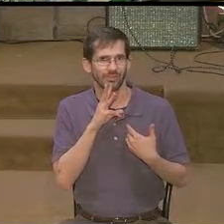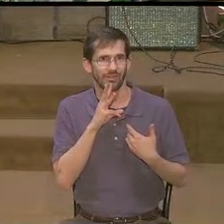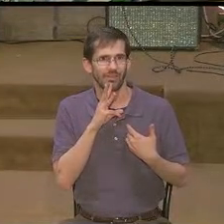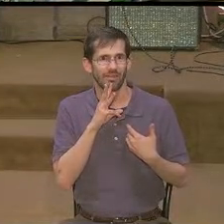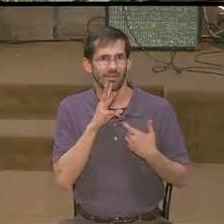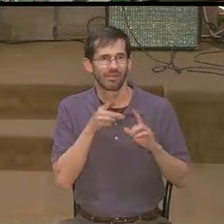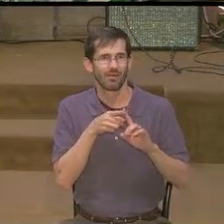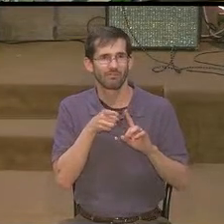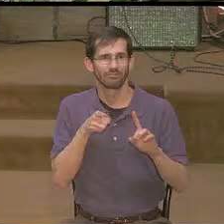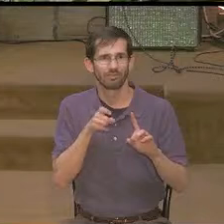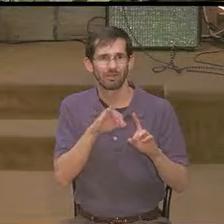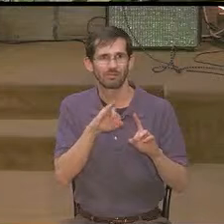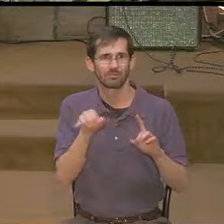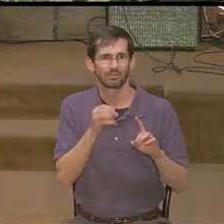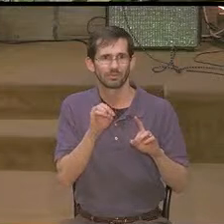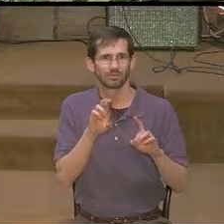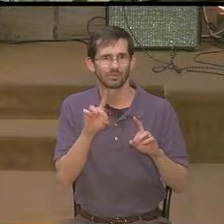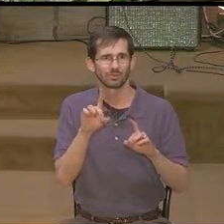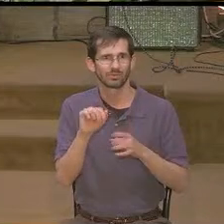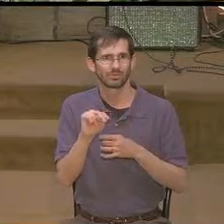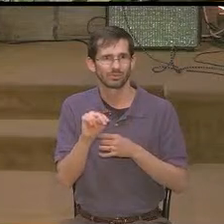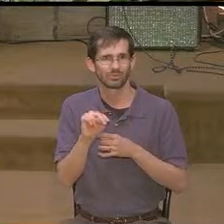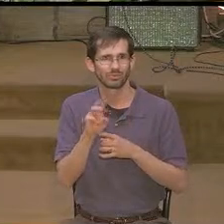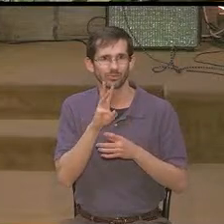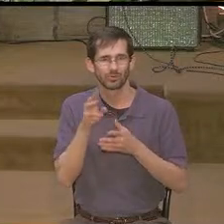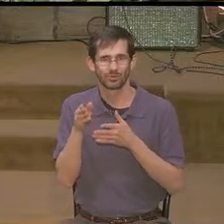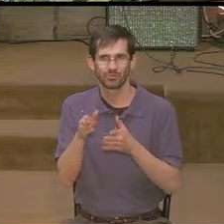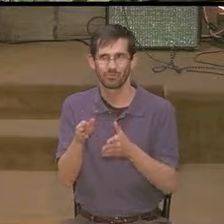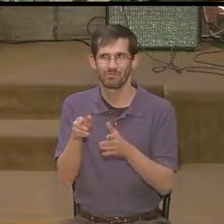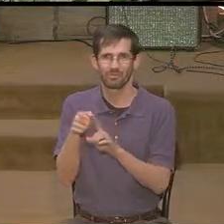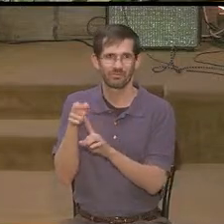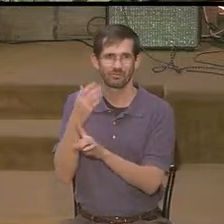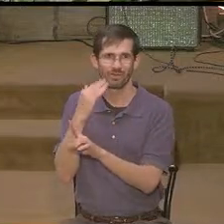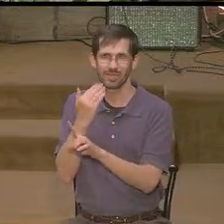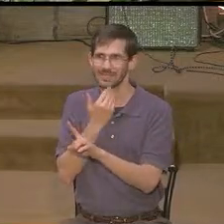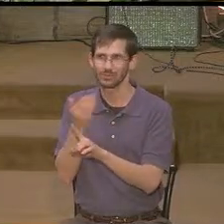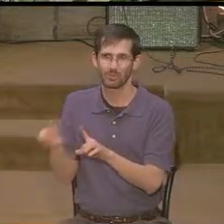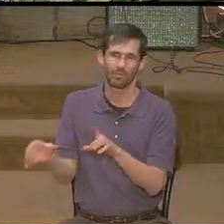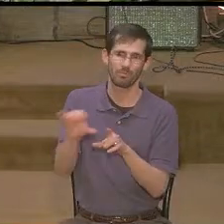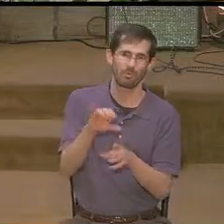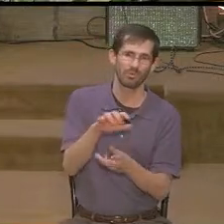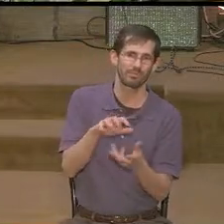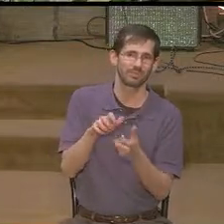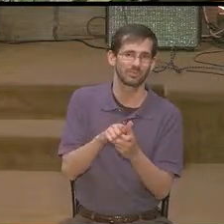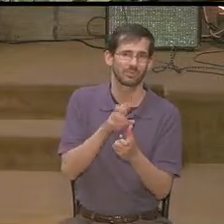from the Jordan River in Israel in that water this coming Sunday.